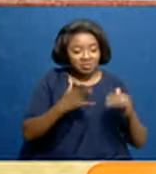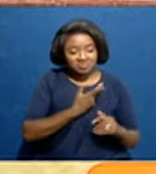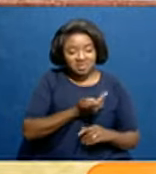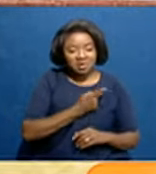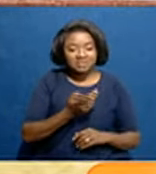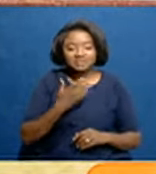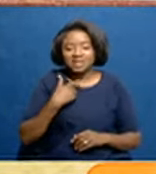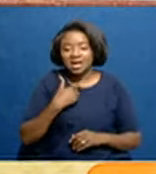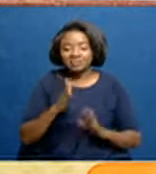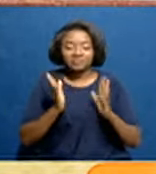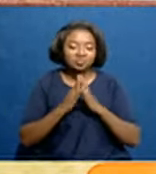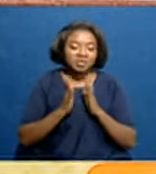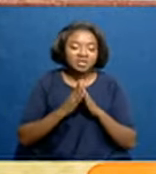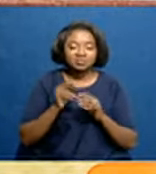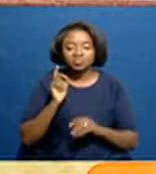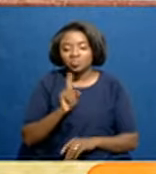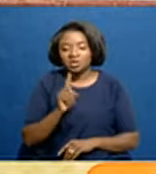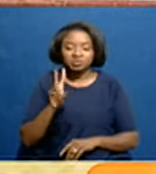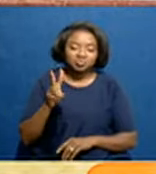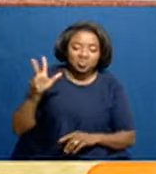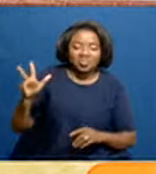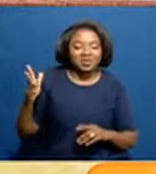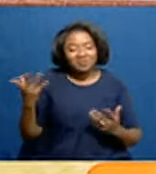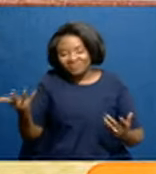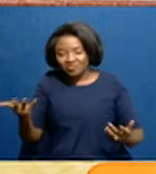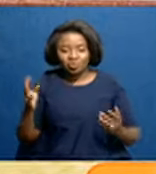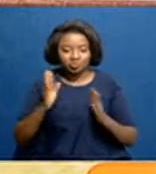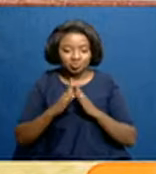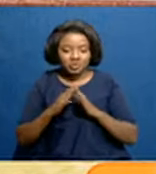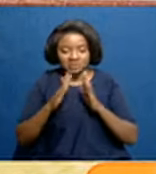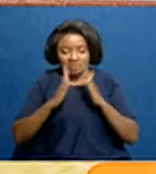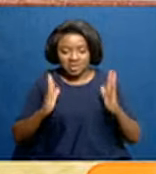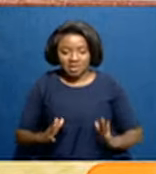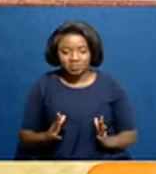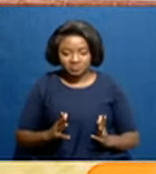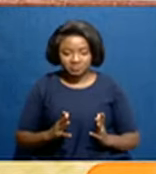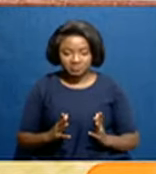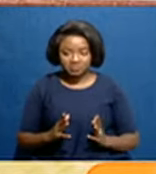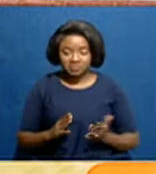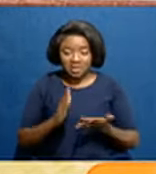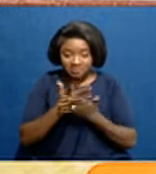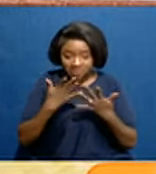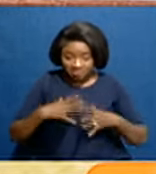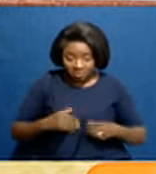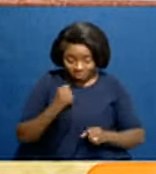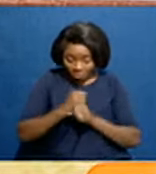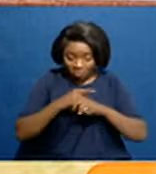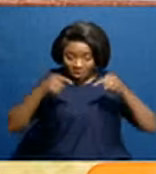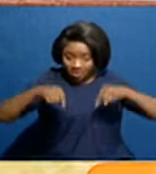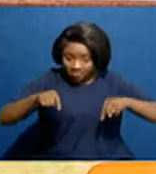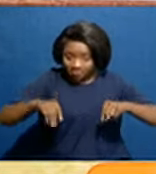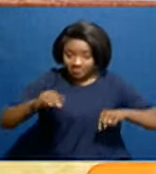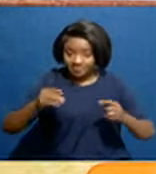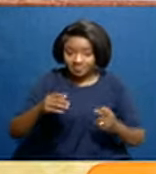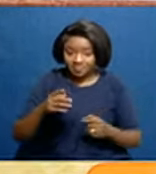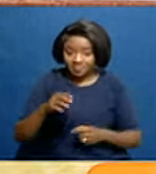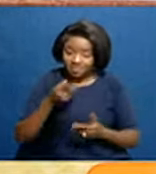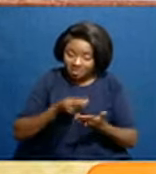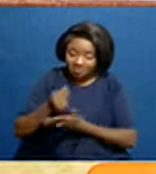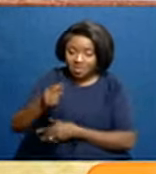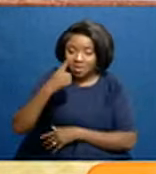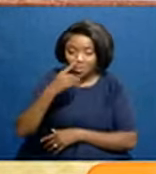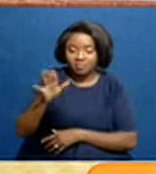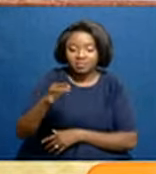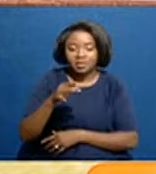family, working class, okay? Yeah. Some of them, your employees here, they pay to use a toilet.